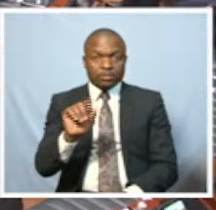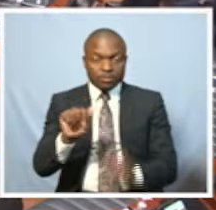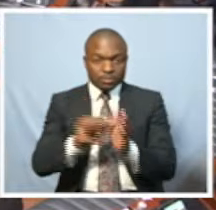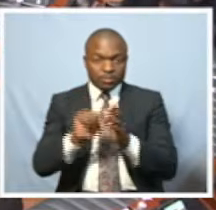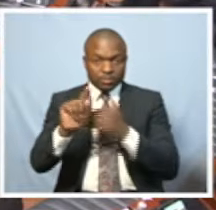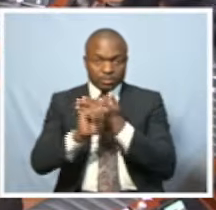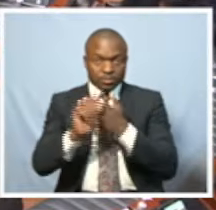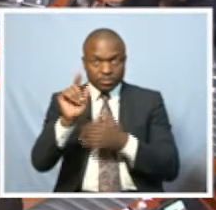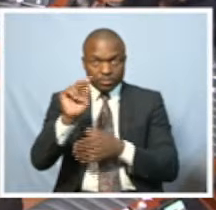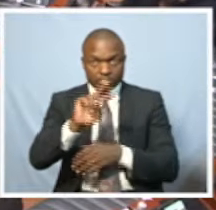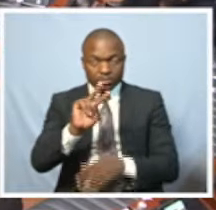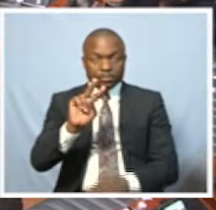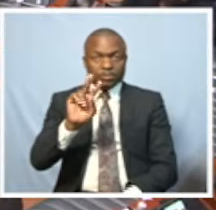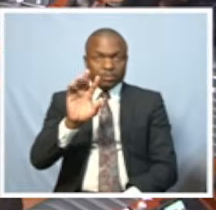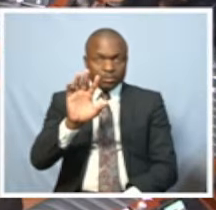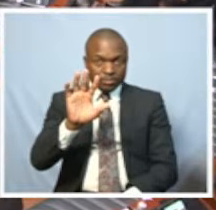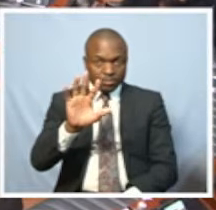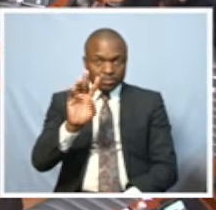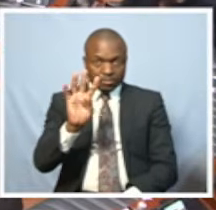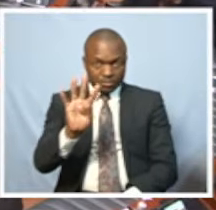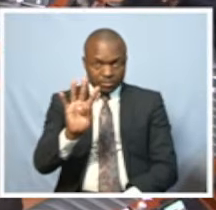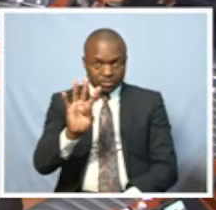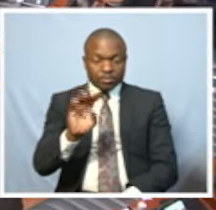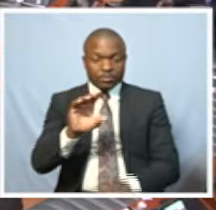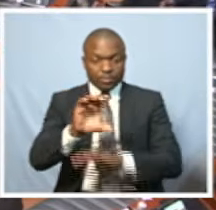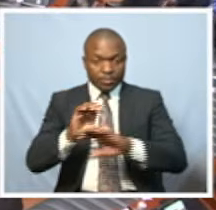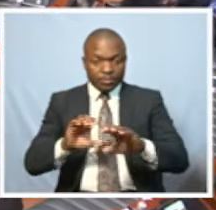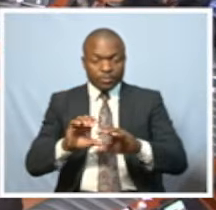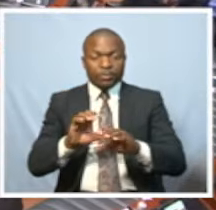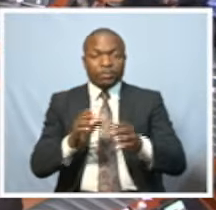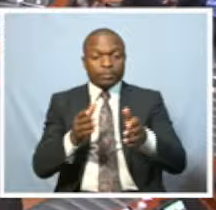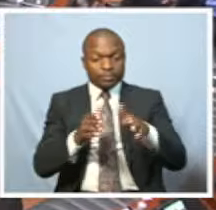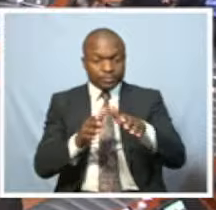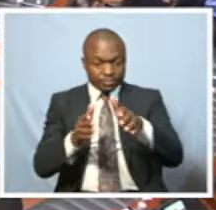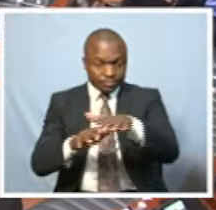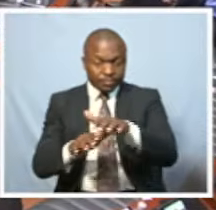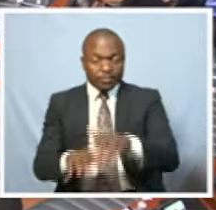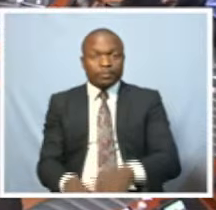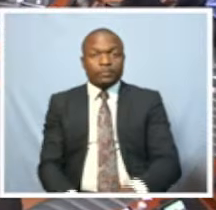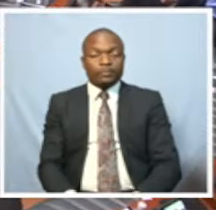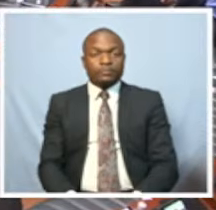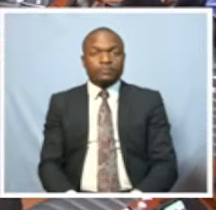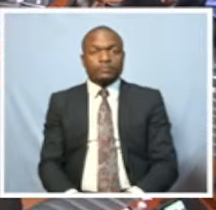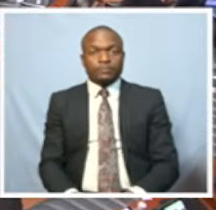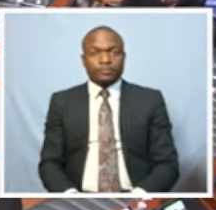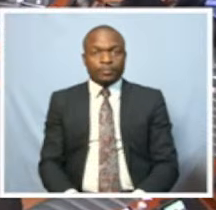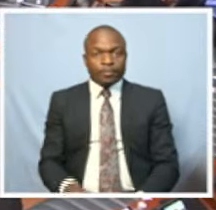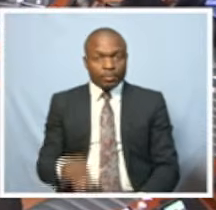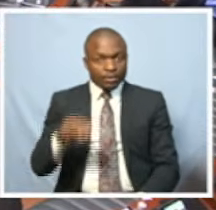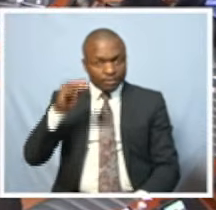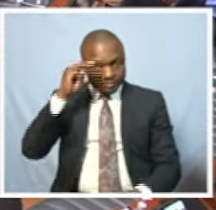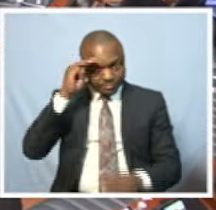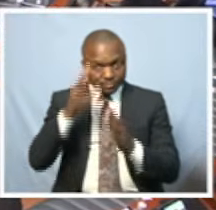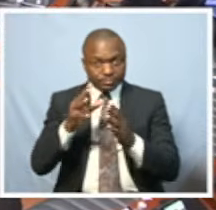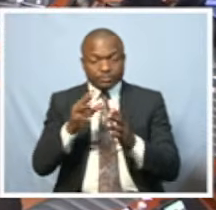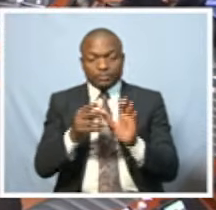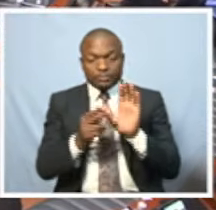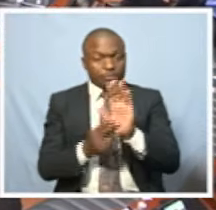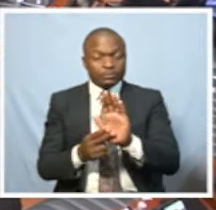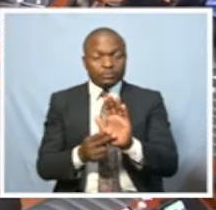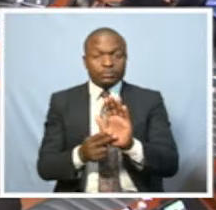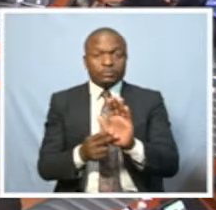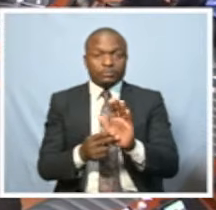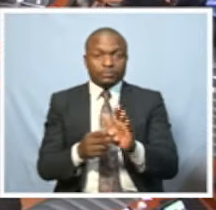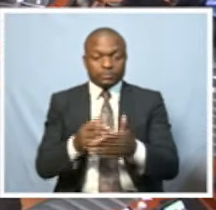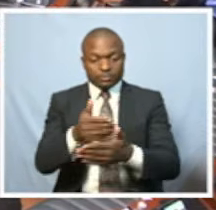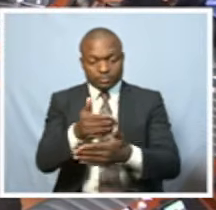August 2025, 4. And on the causes of the mortalities, the minister did indicate a number. Among